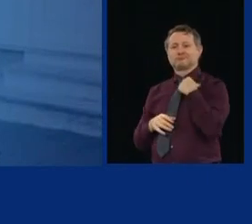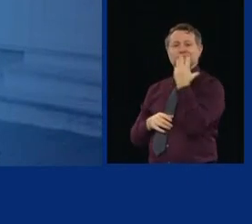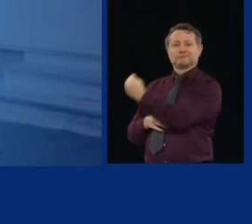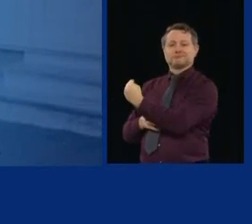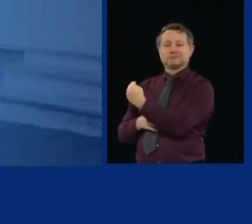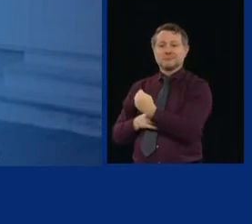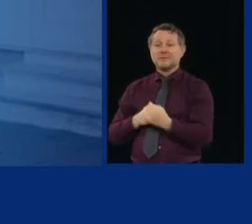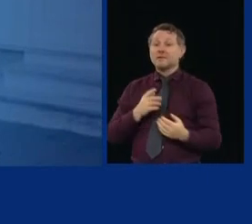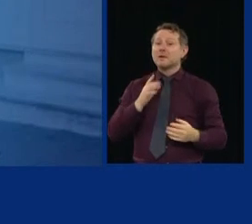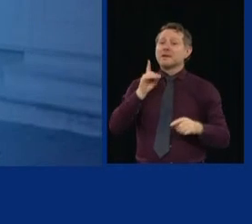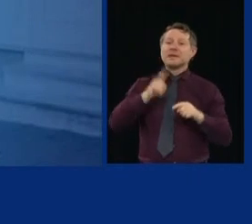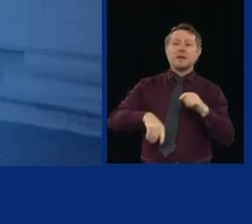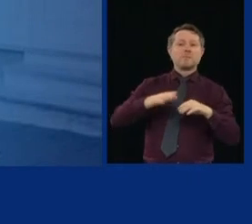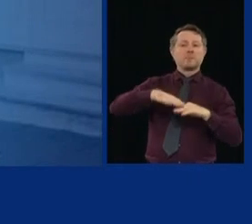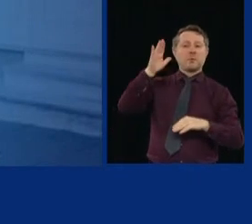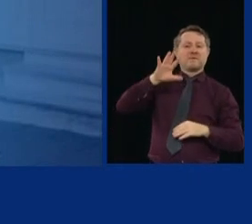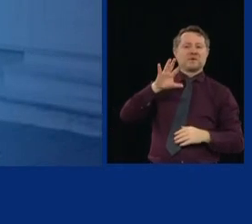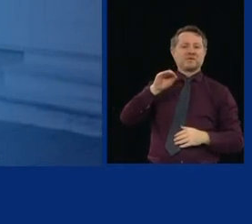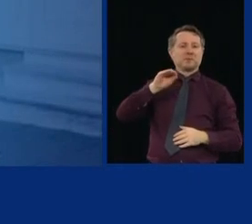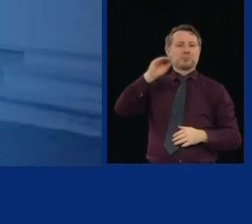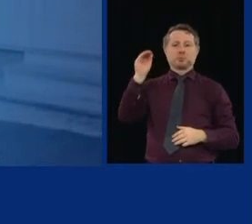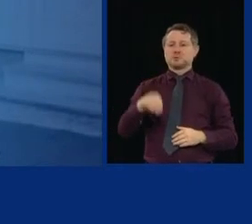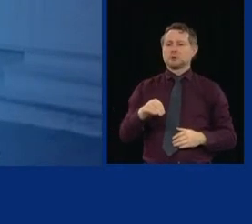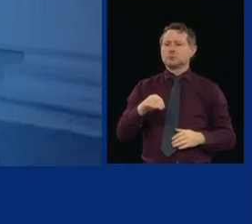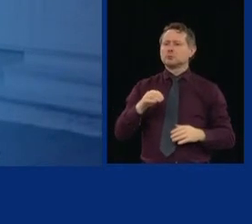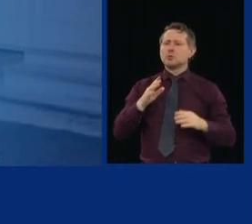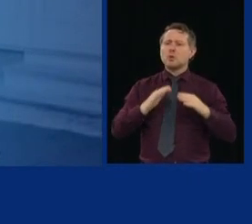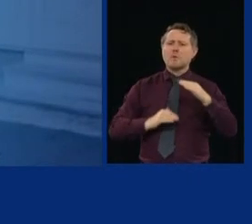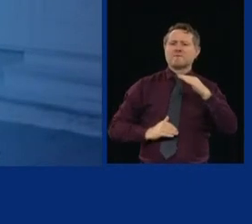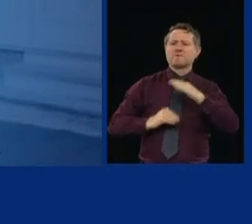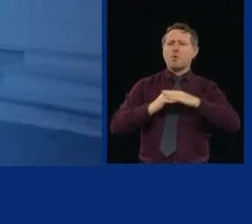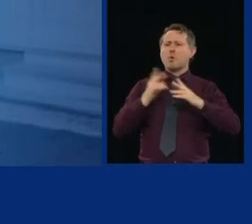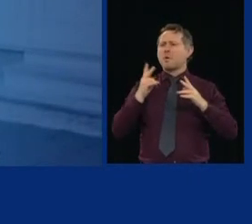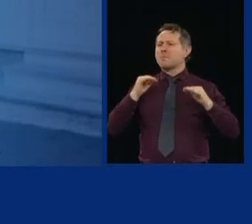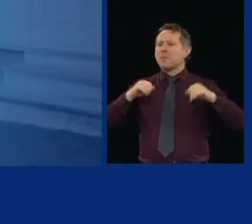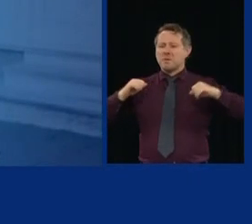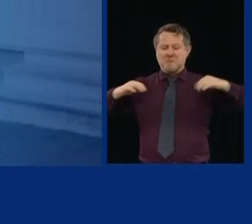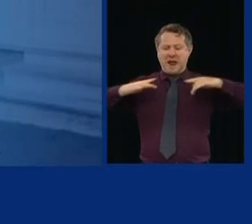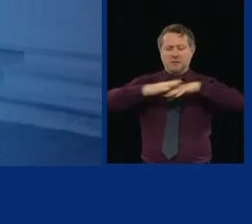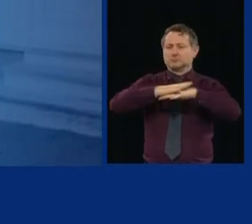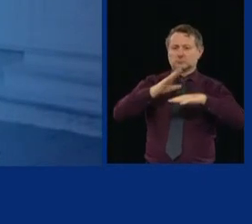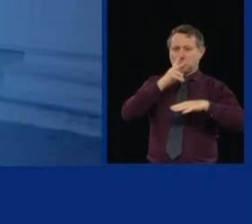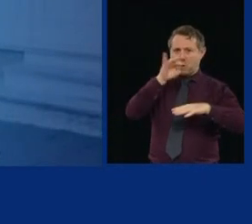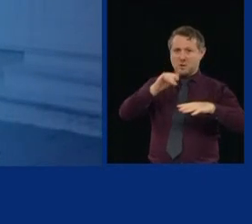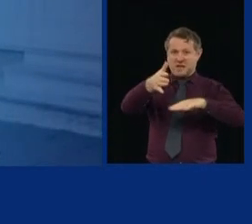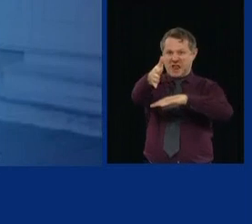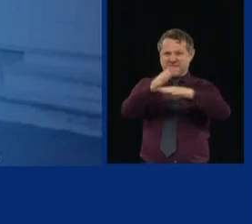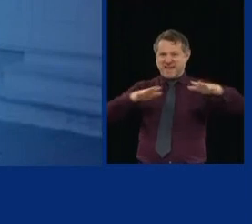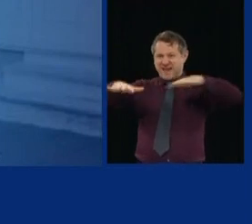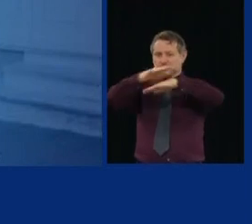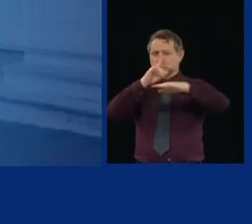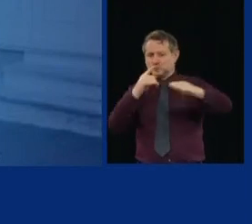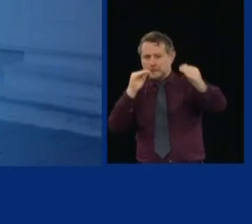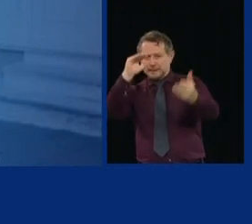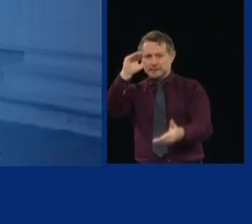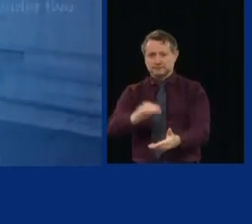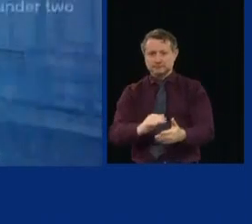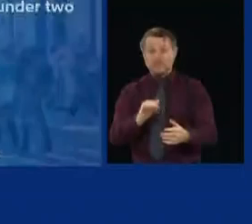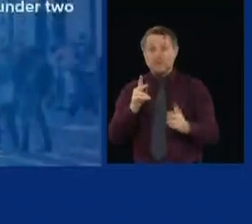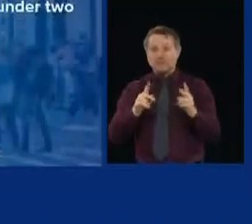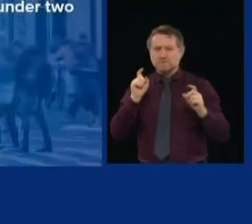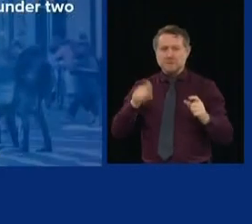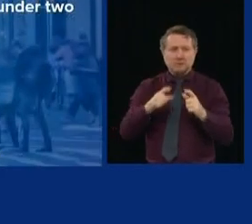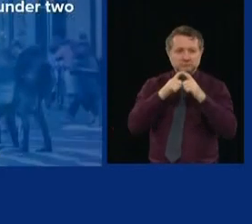up. Patrons must wear a mask, store employees must wear a mask, gloves are preferred, hand sanitizer has to be